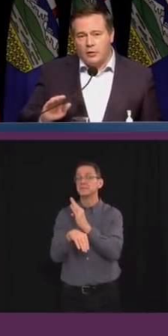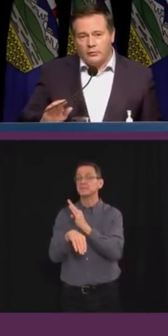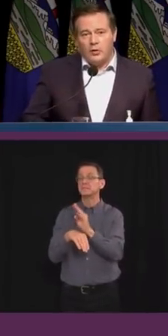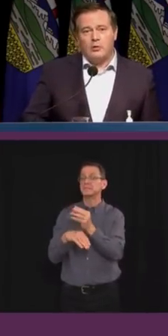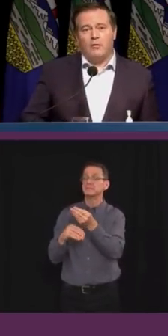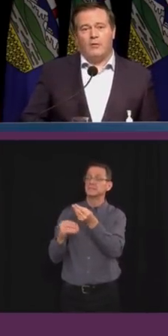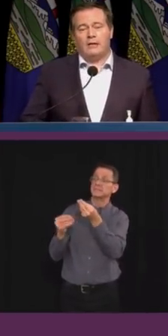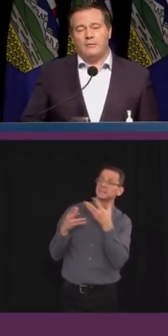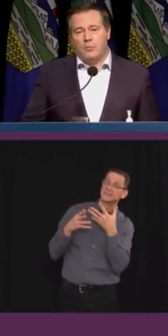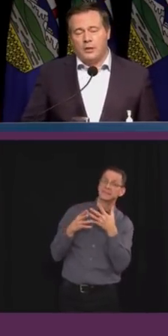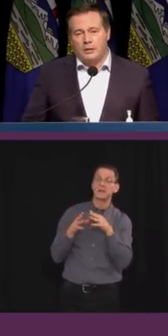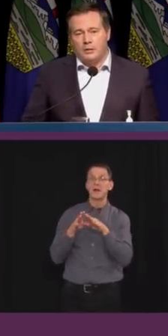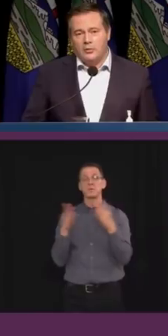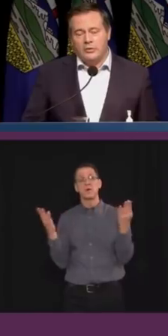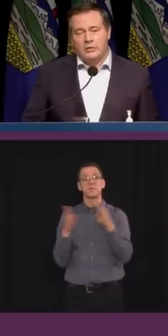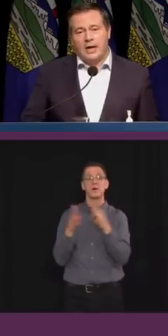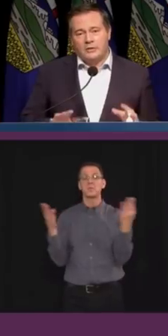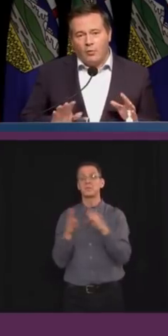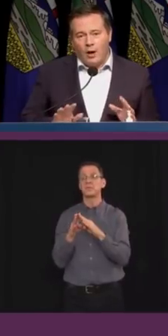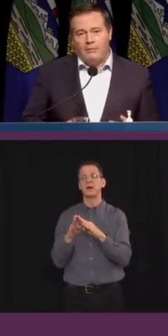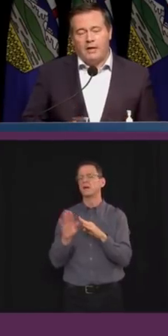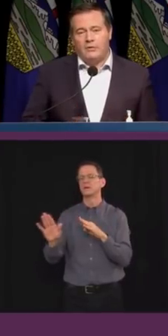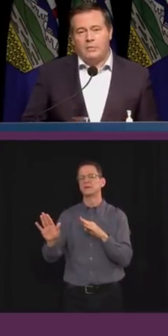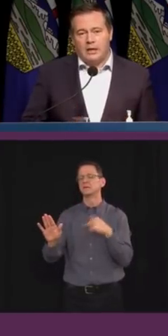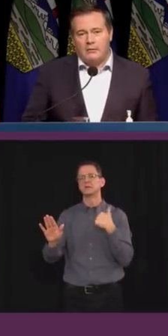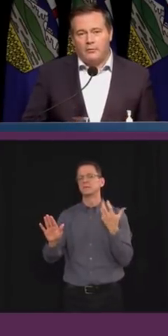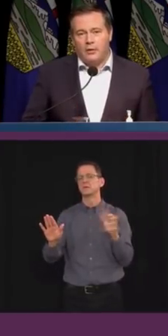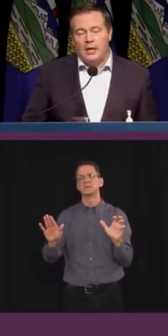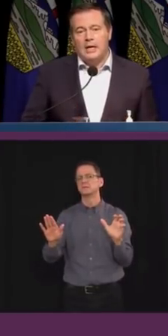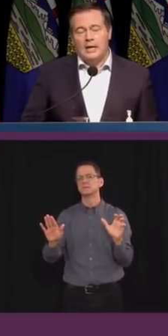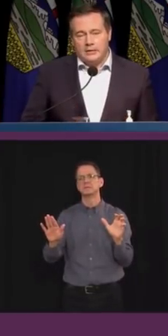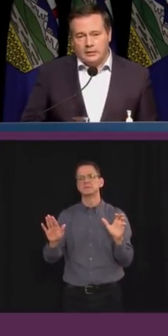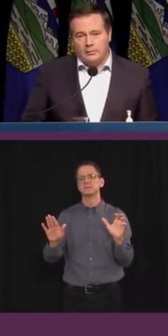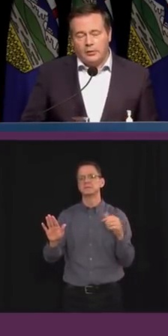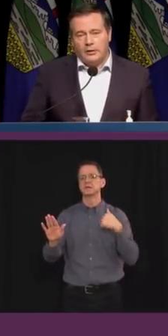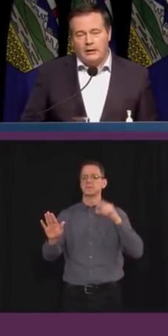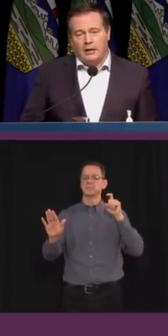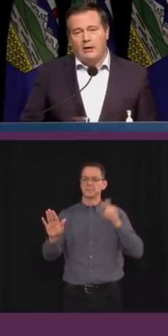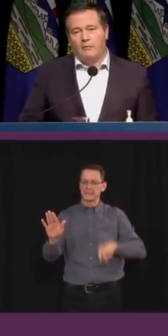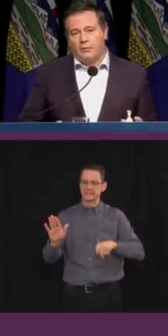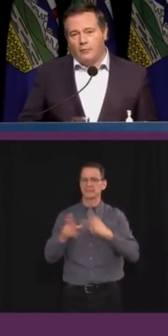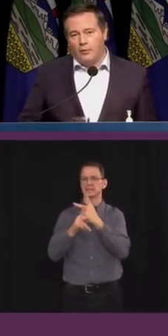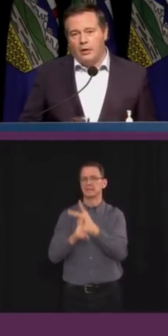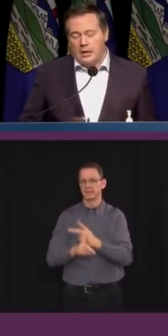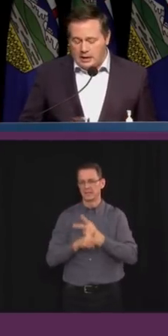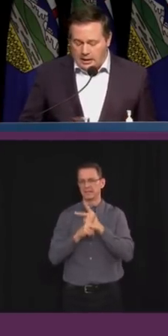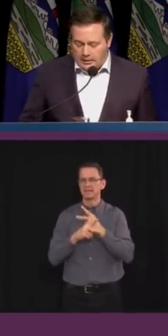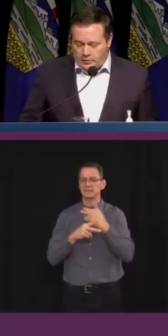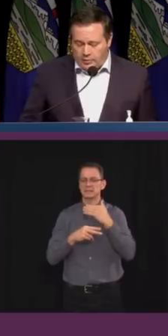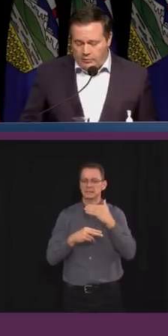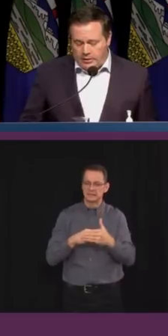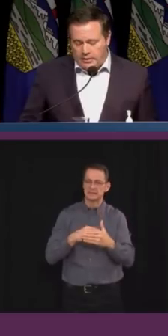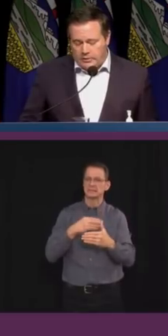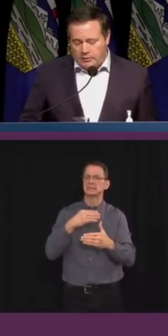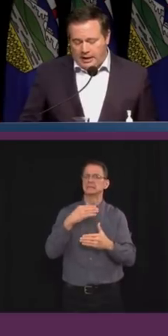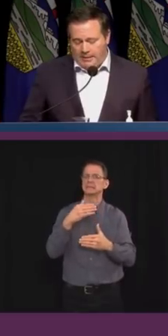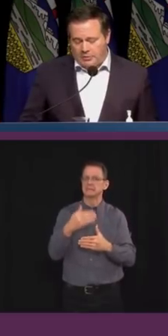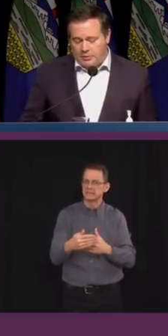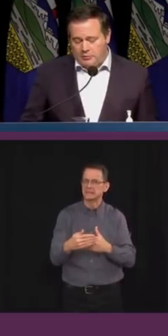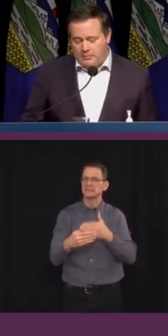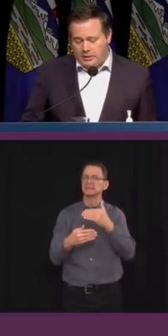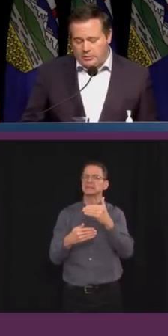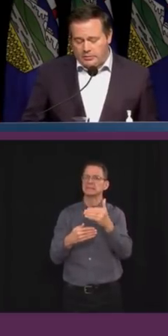the so-called yo-yo effect of opening and closings. That's why we have to be careful and deliberate and allow for the full 21 days